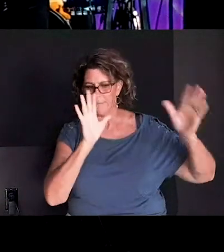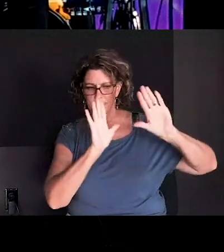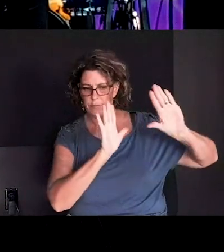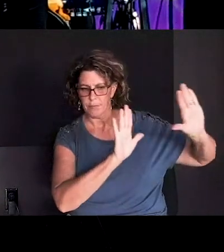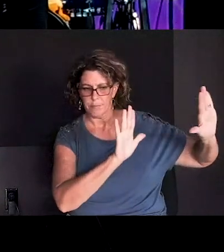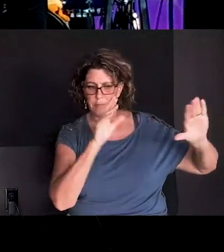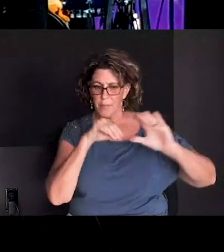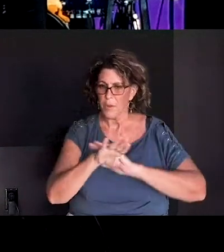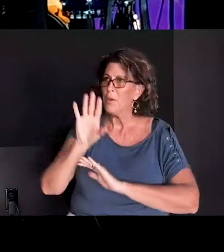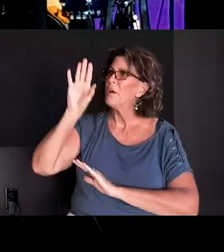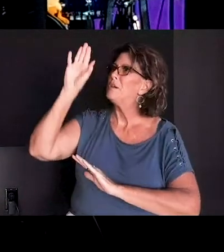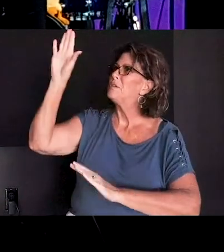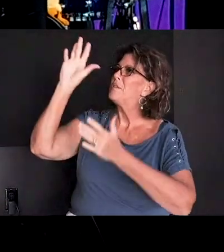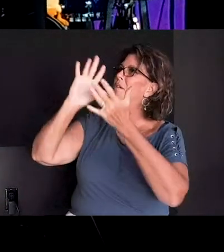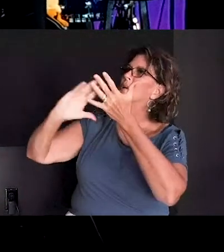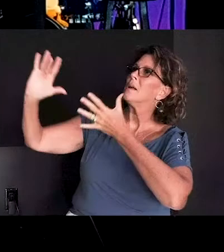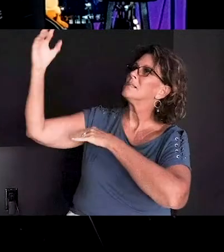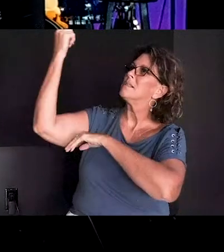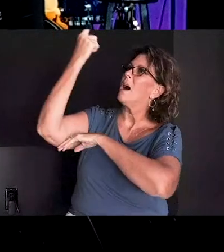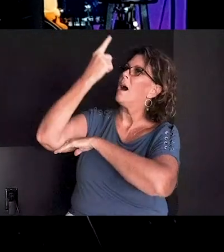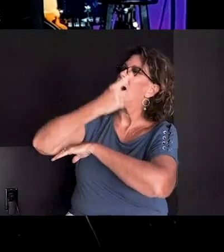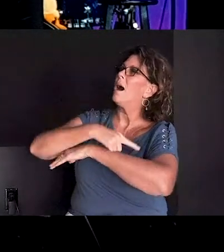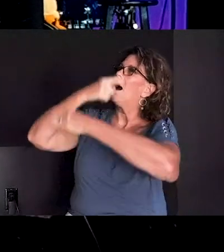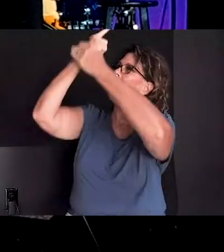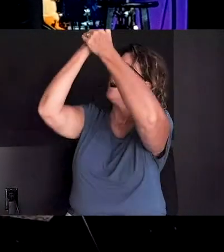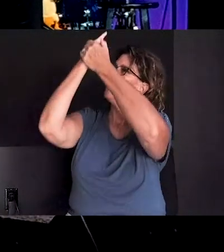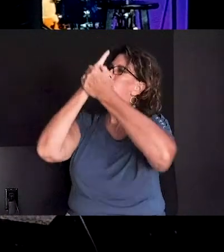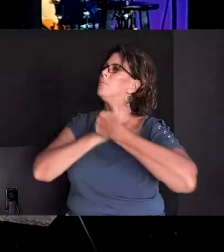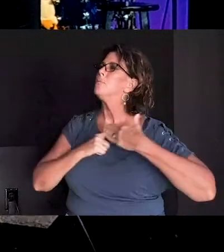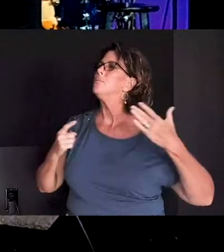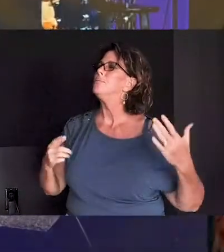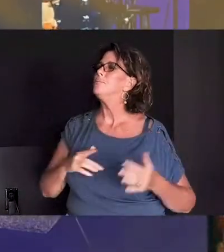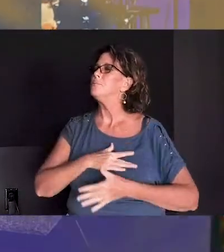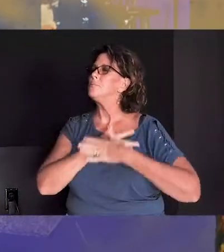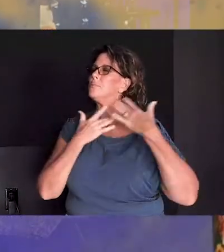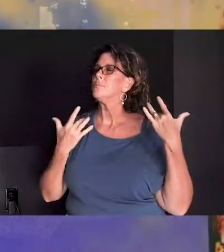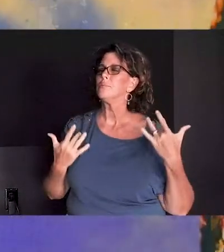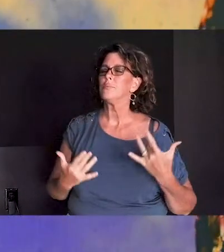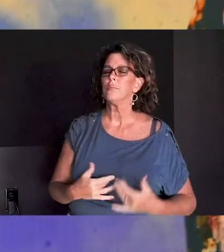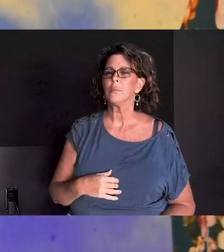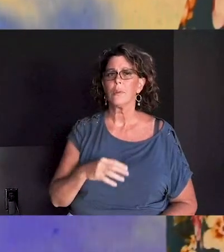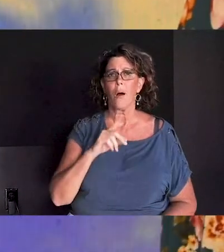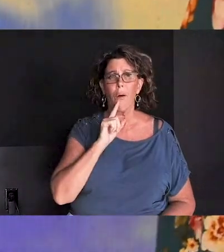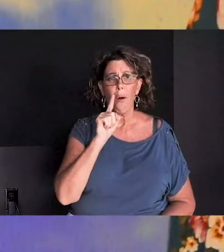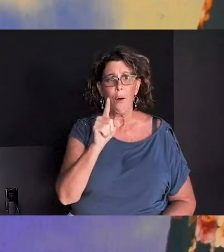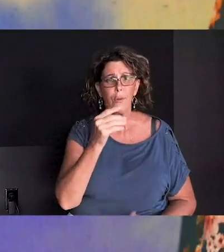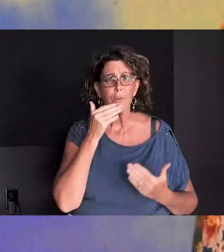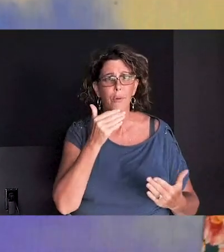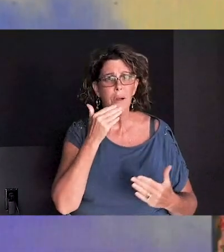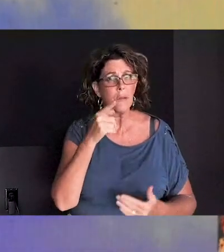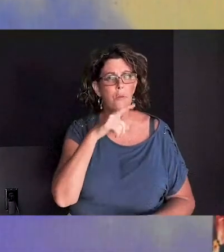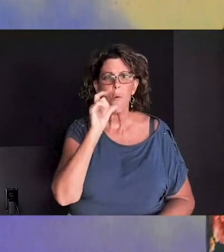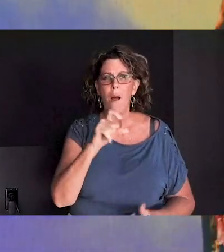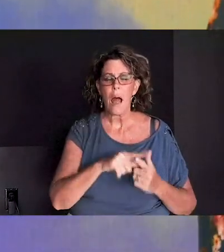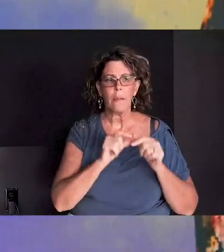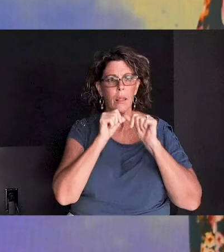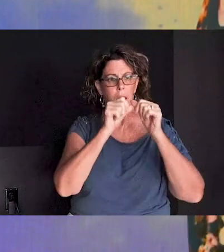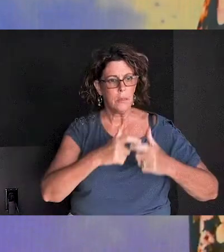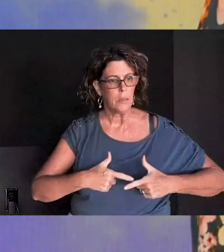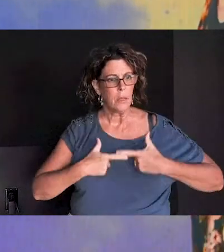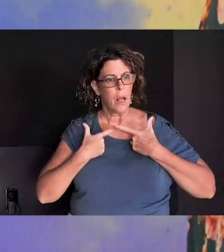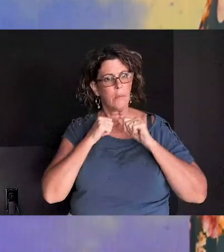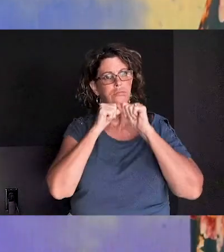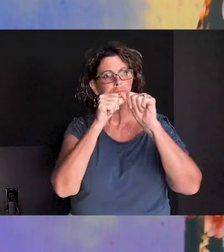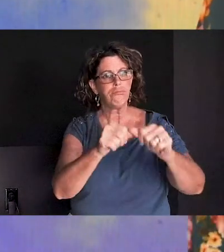darkness, into your glorious day. Aren't you grateful that we do not have to live in the darkness of sin any